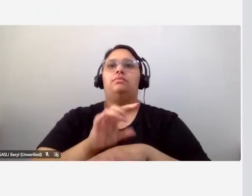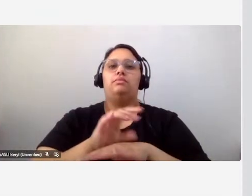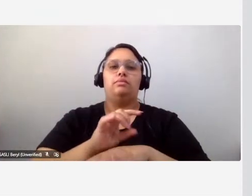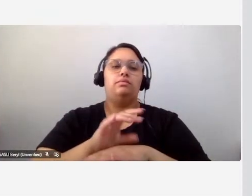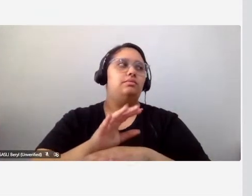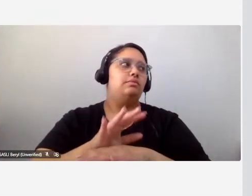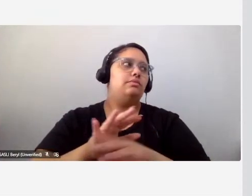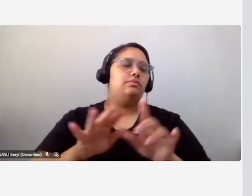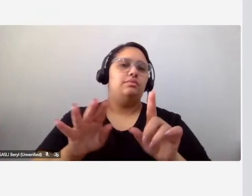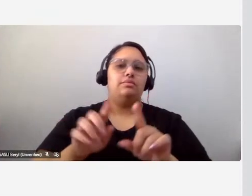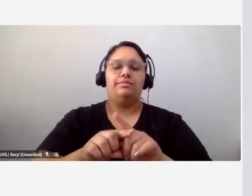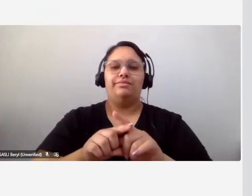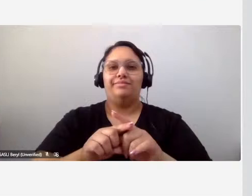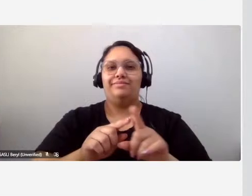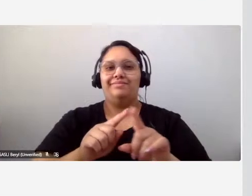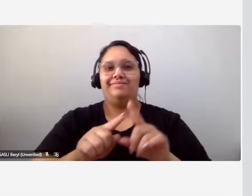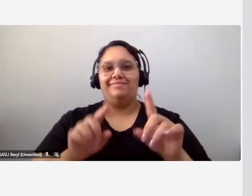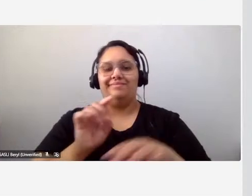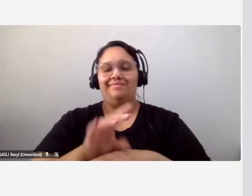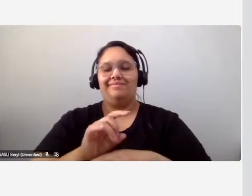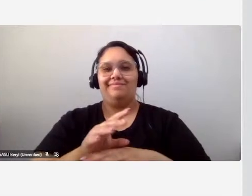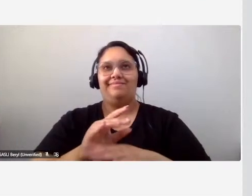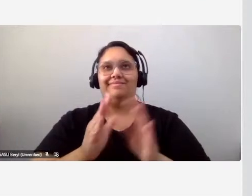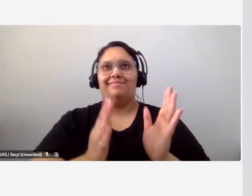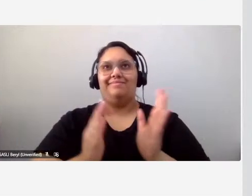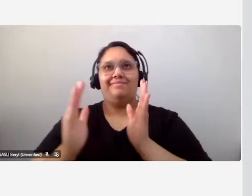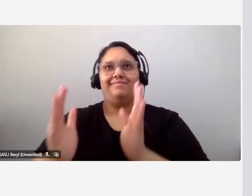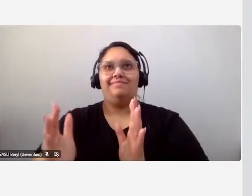MEC, in this period,